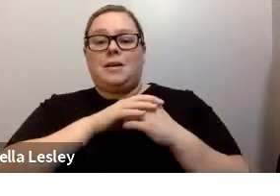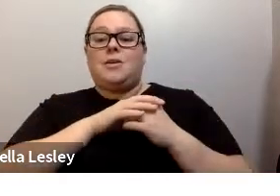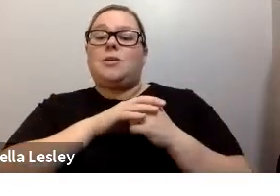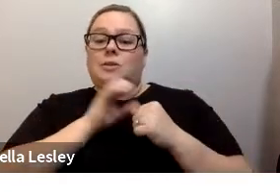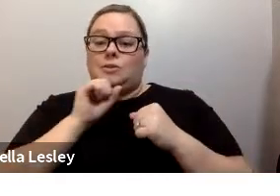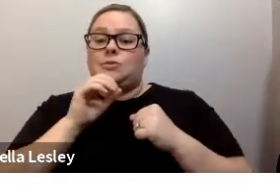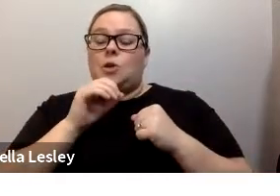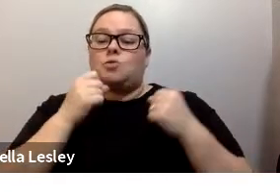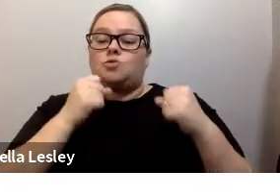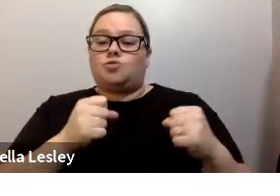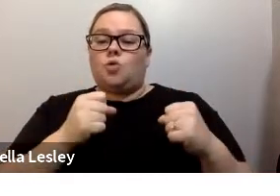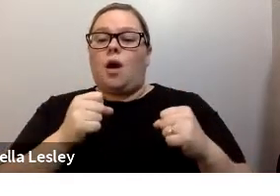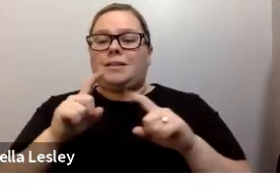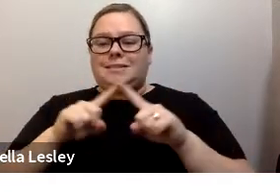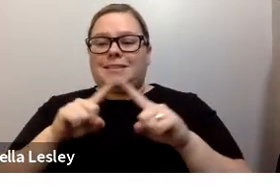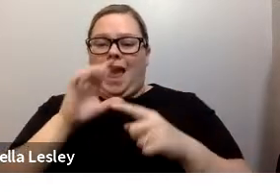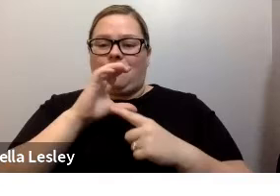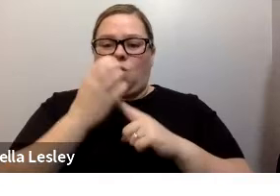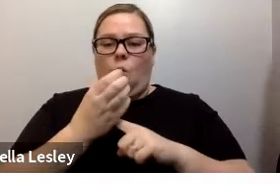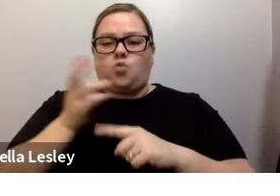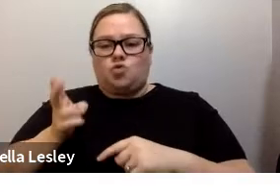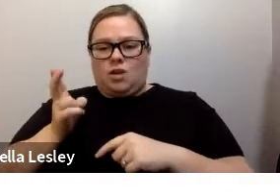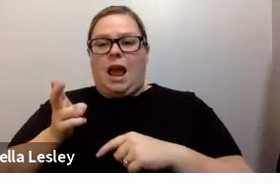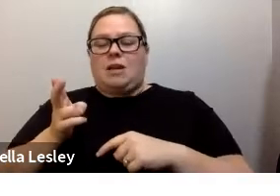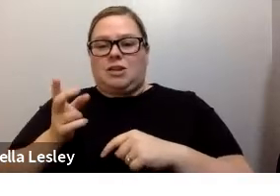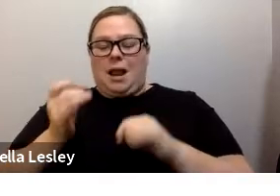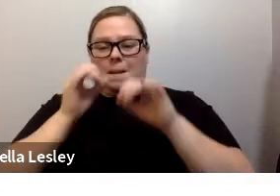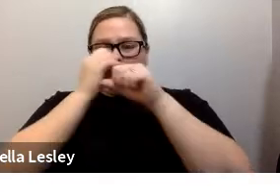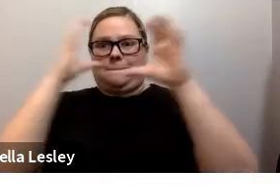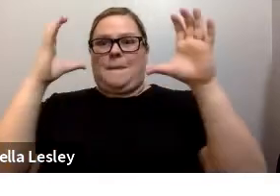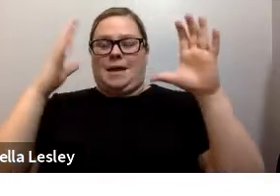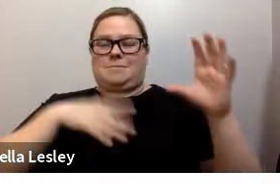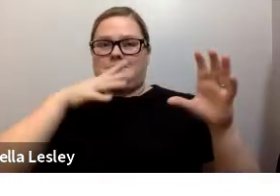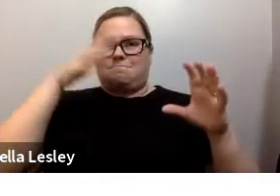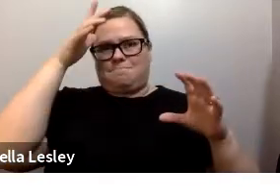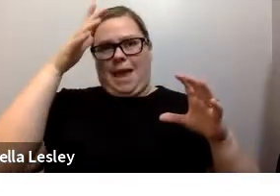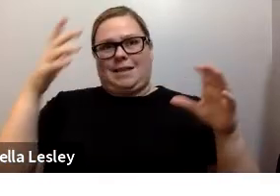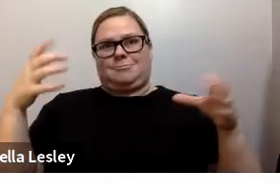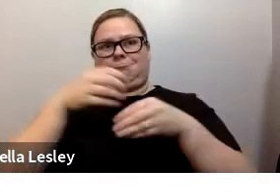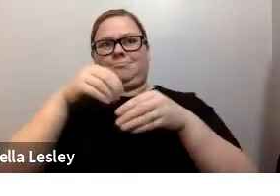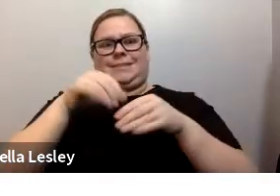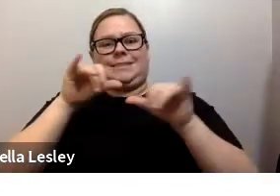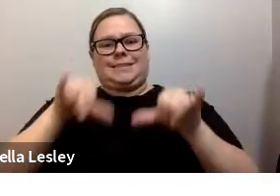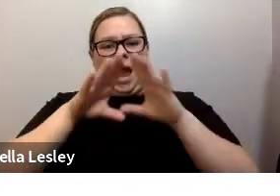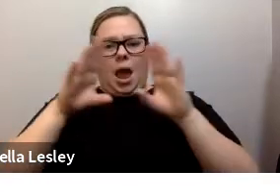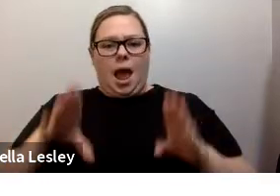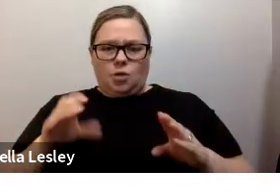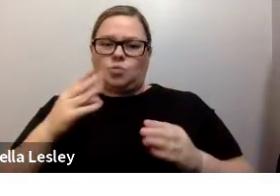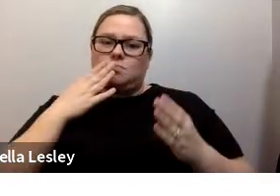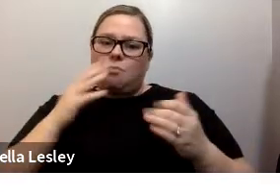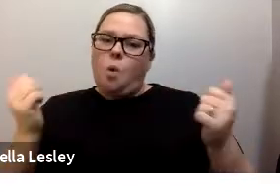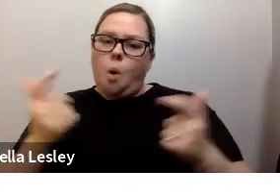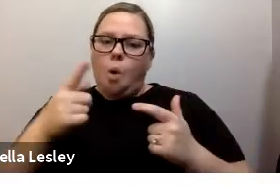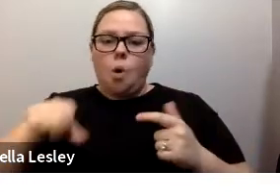history. And you can imagine what it was like with an Irish father and a Puerto Rican mother living in the same household. So thank you for you know, all you do